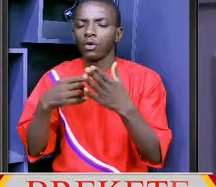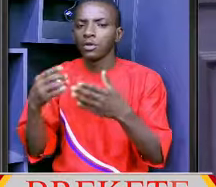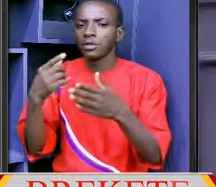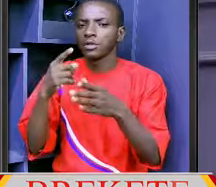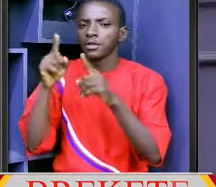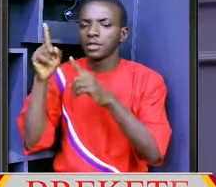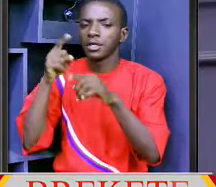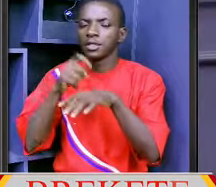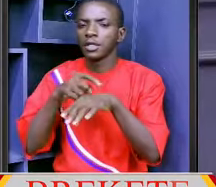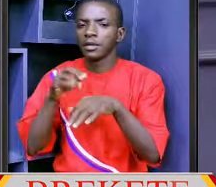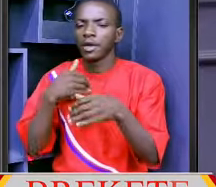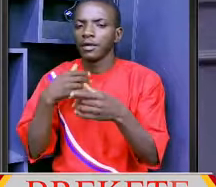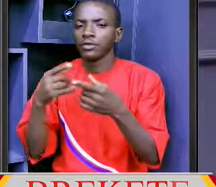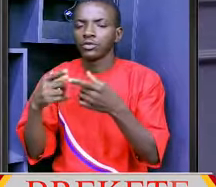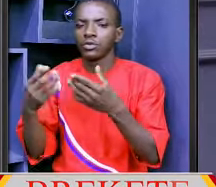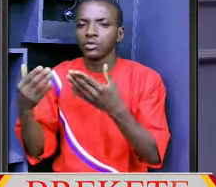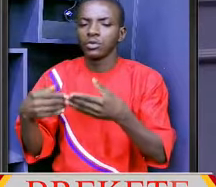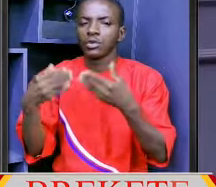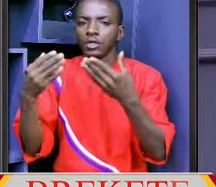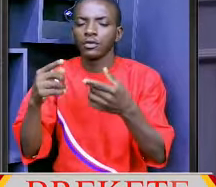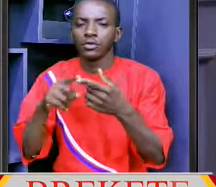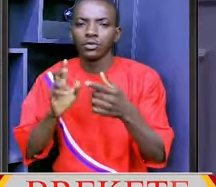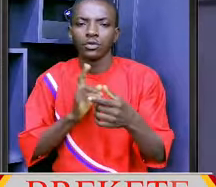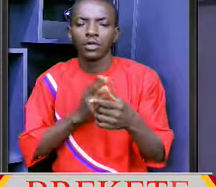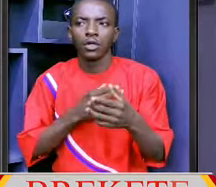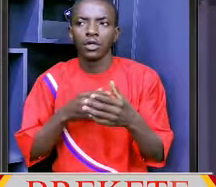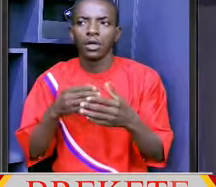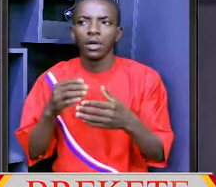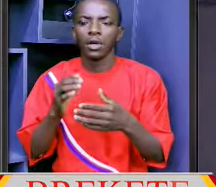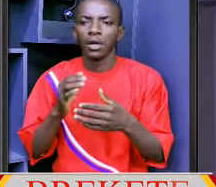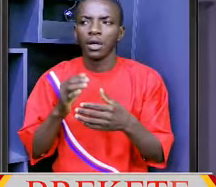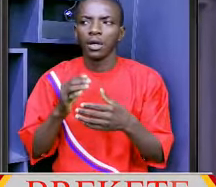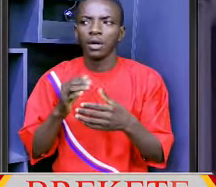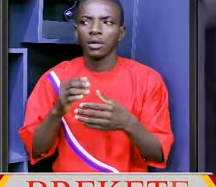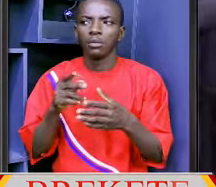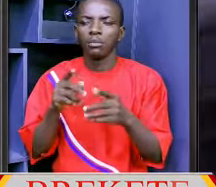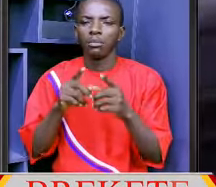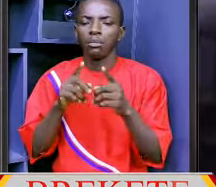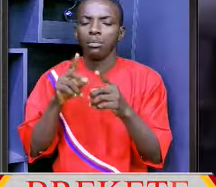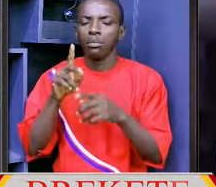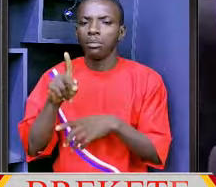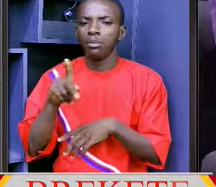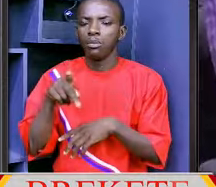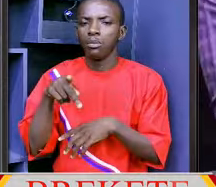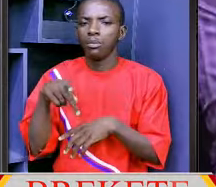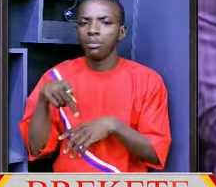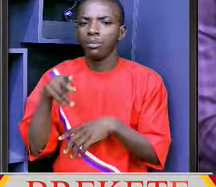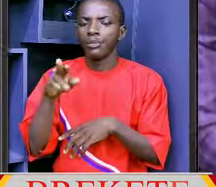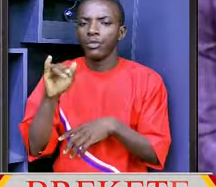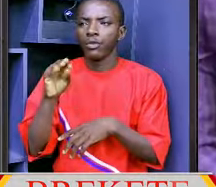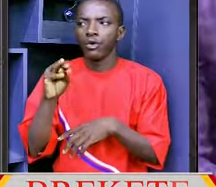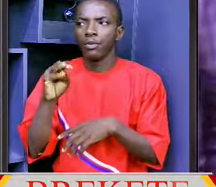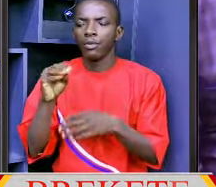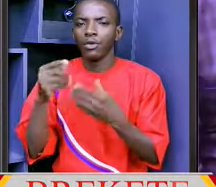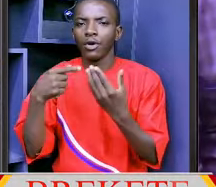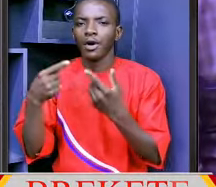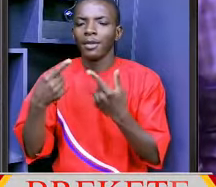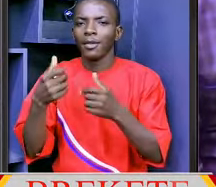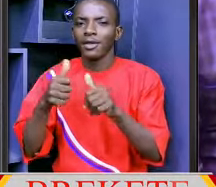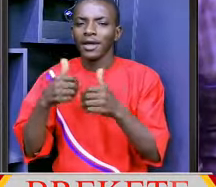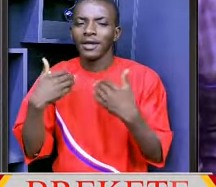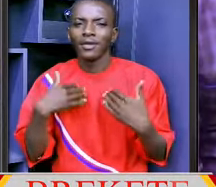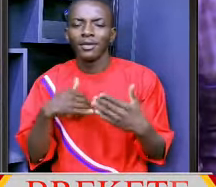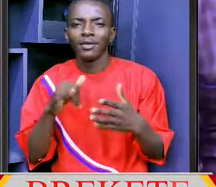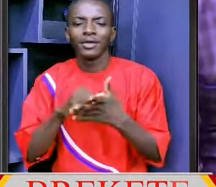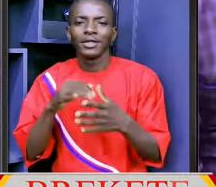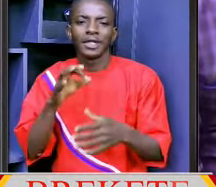Star Times get to offer during this period now, our promo. This promo, the way we design this promo now to make sure say everybody